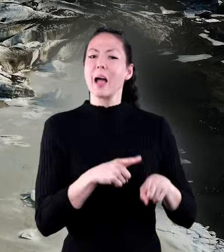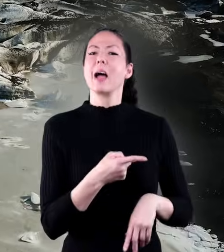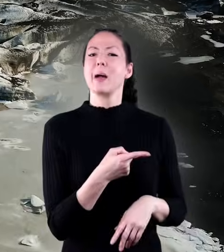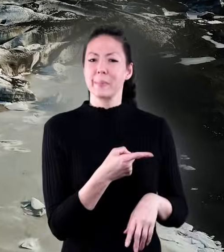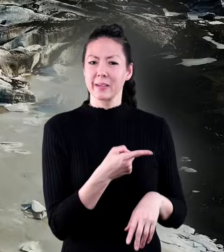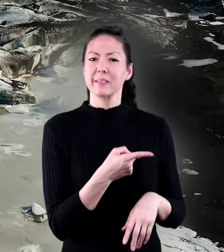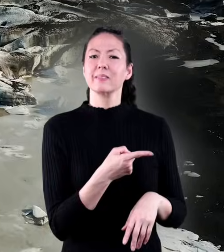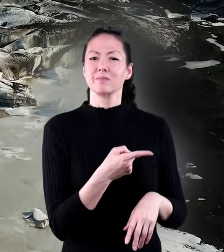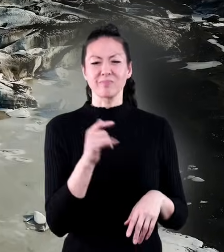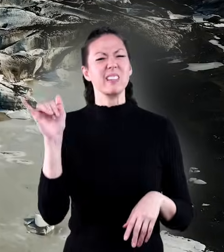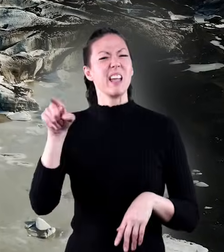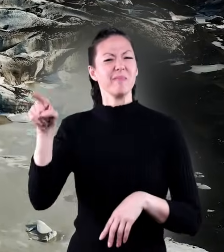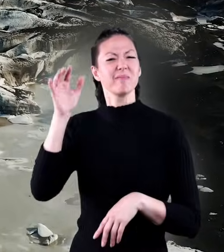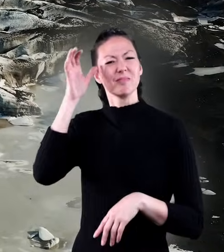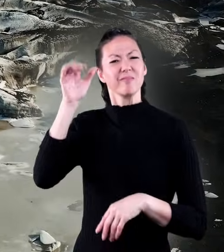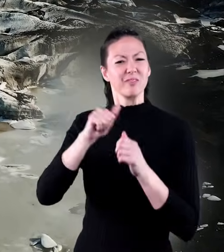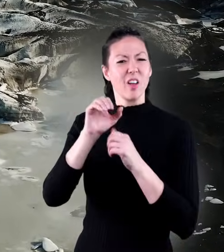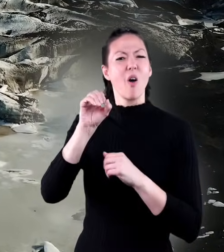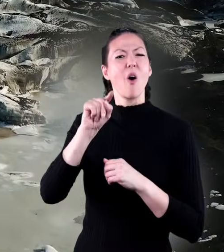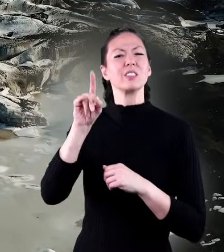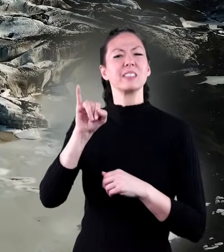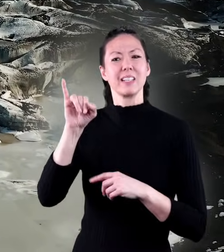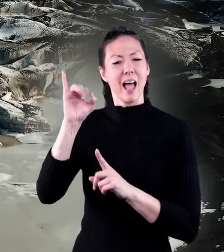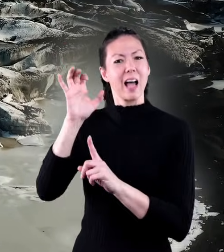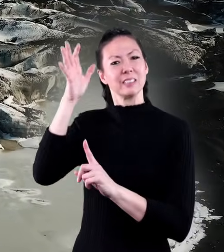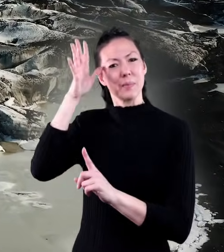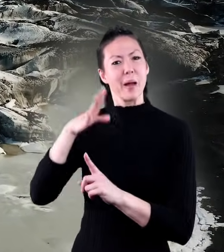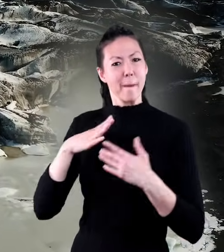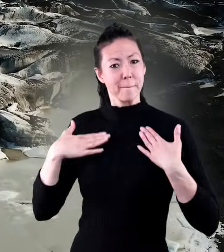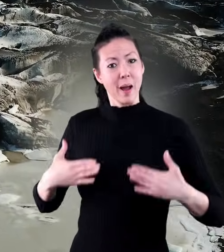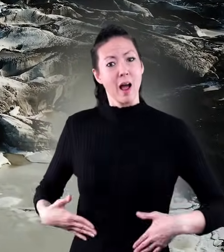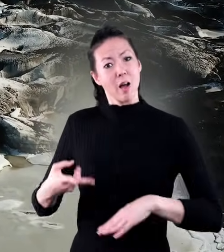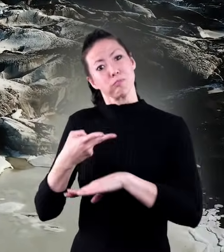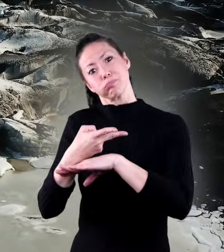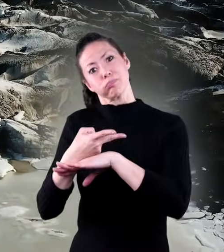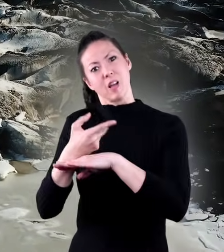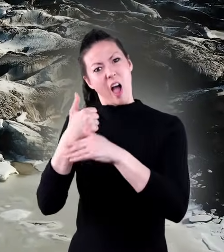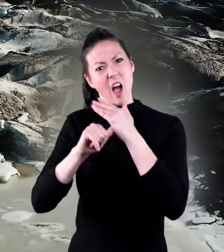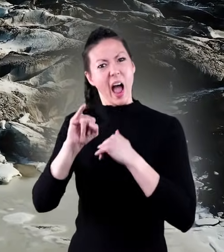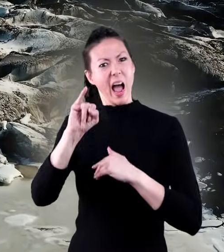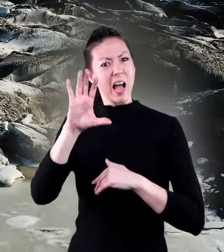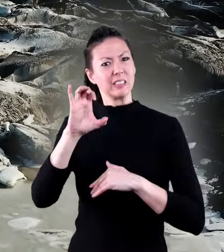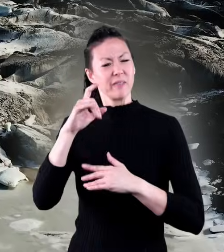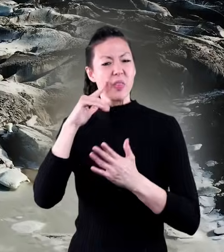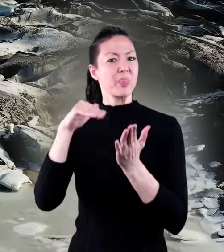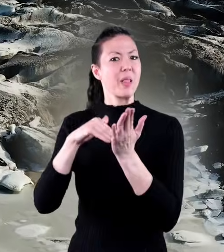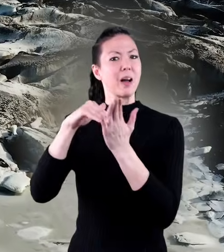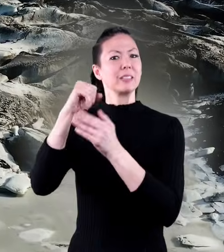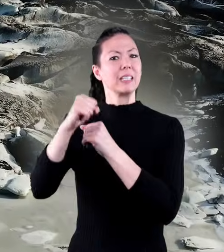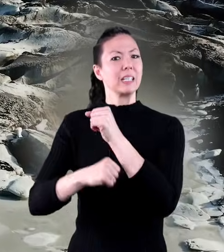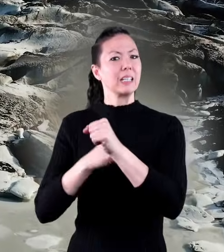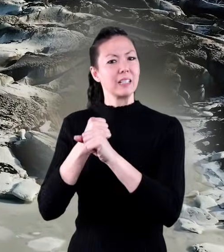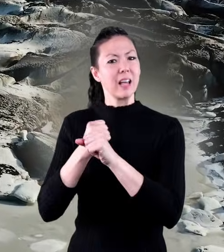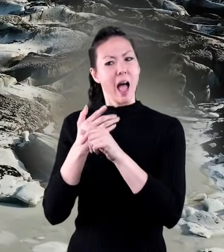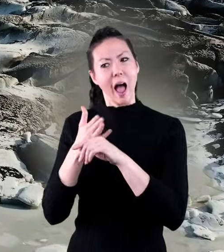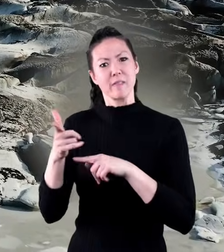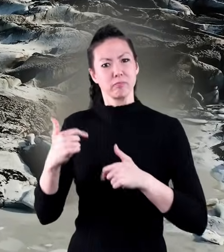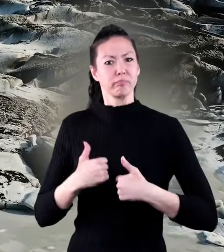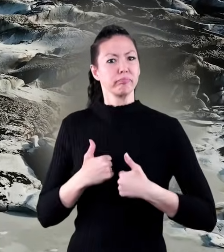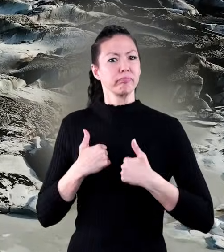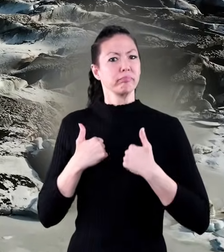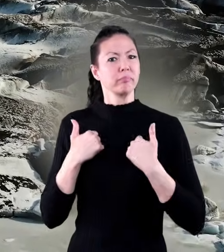This is what happened with Otsi, the Ice Man. He was found preserved in ice thousands of years after he lived.